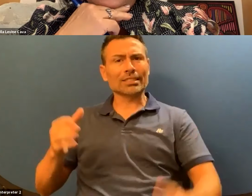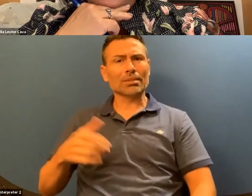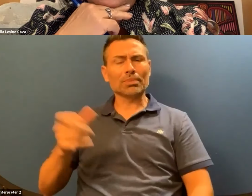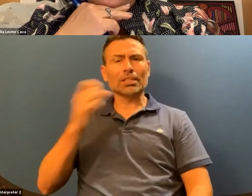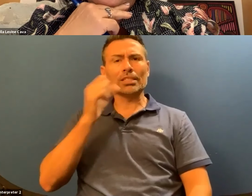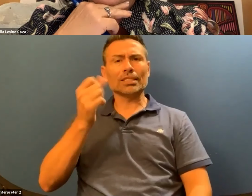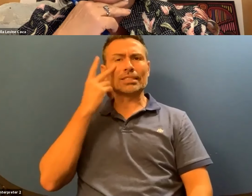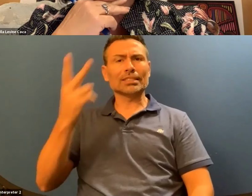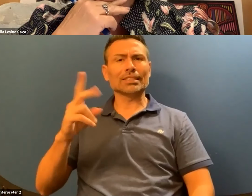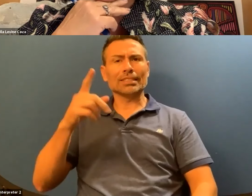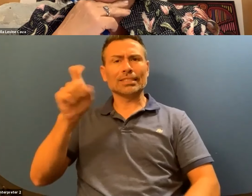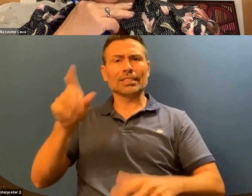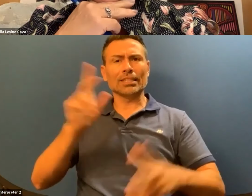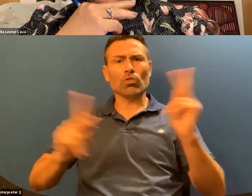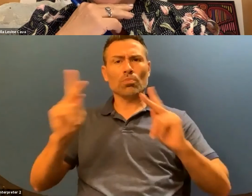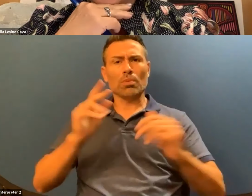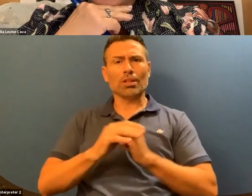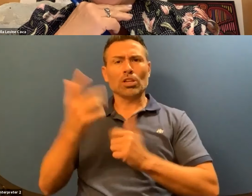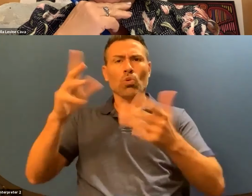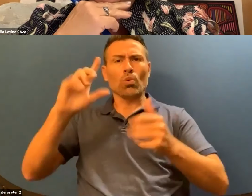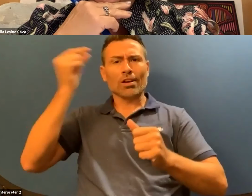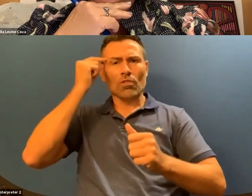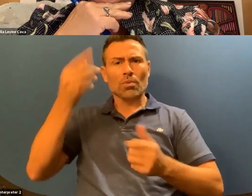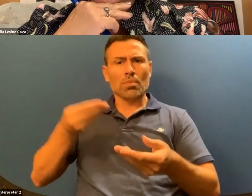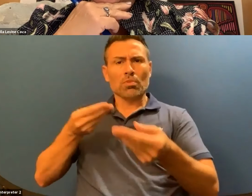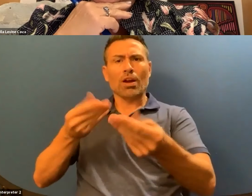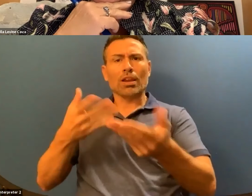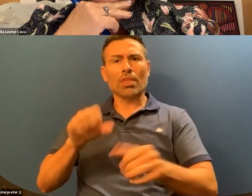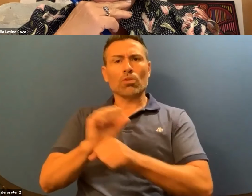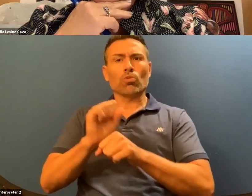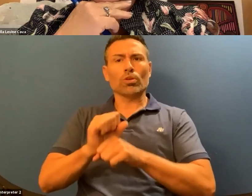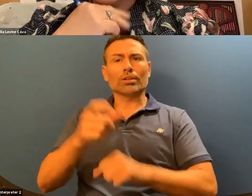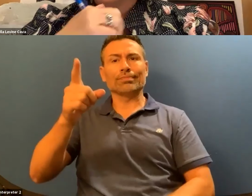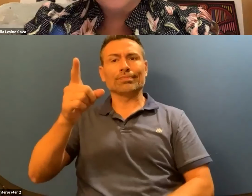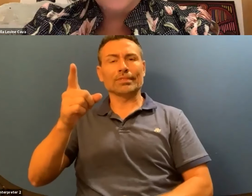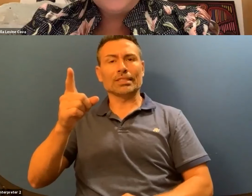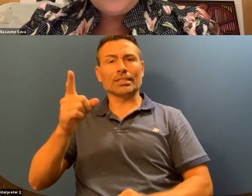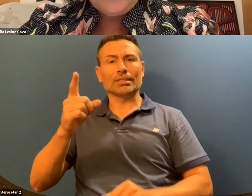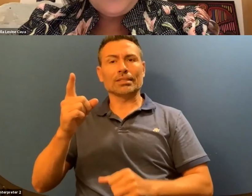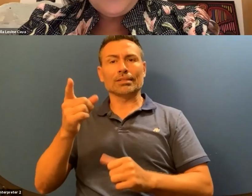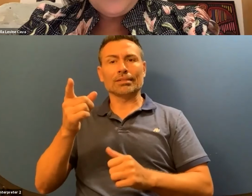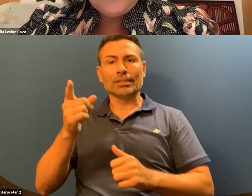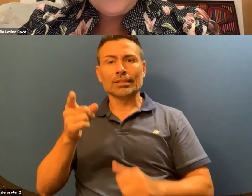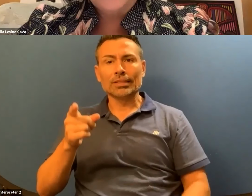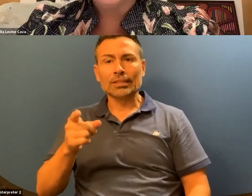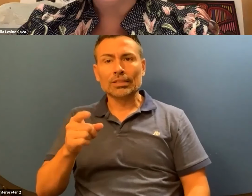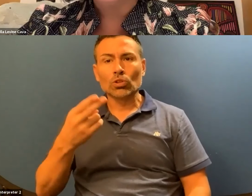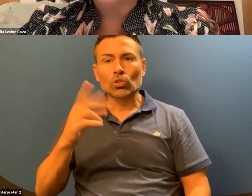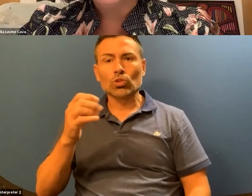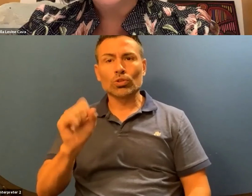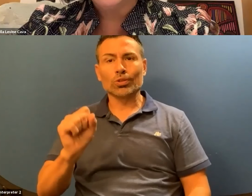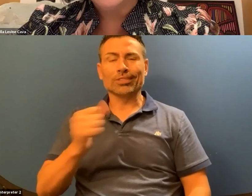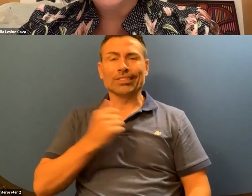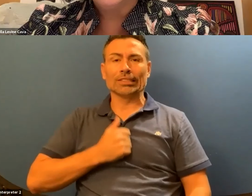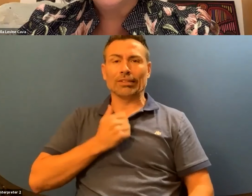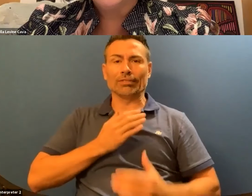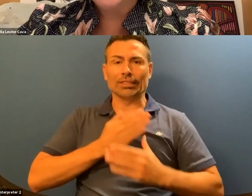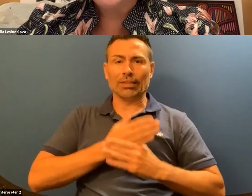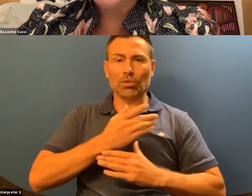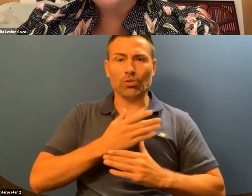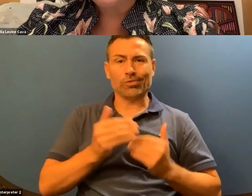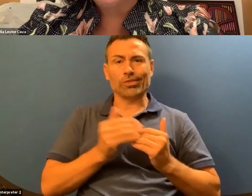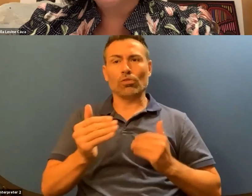work. That's the reality of our community. Commissioner Bovo, I got to stop you there, and I did let you go a little extra. Commissioner Cava, please